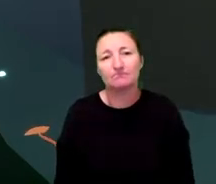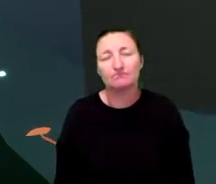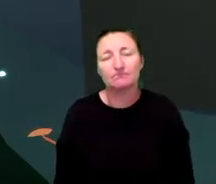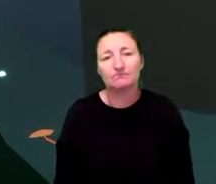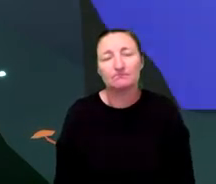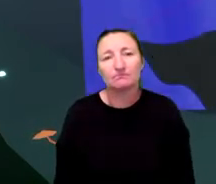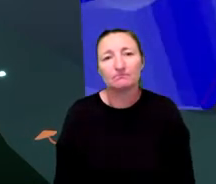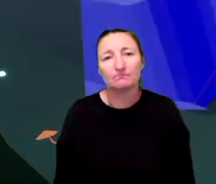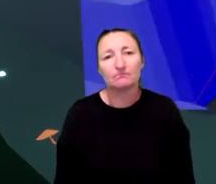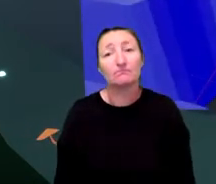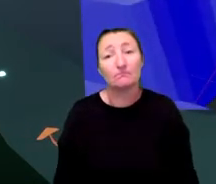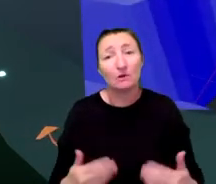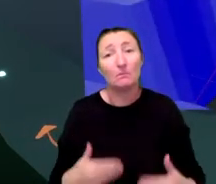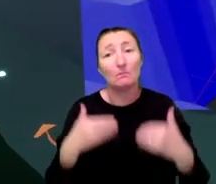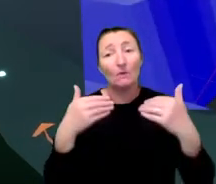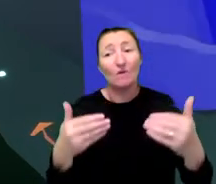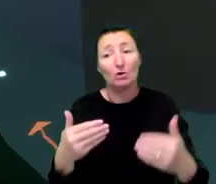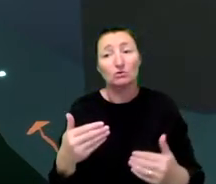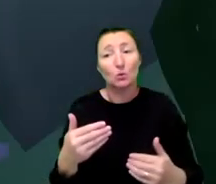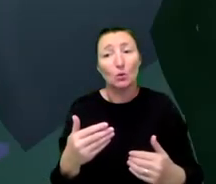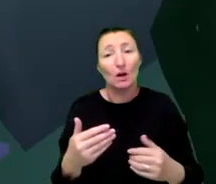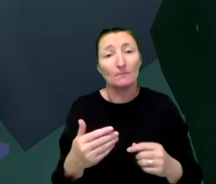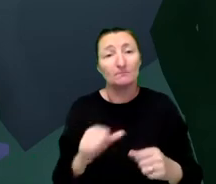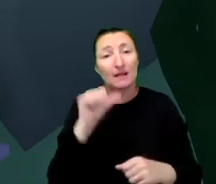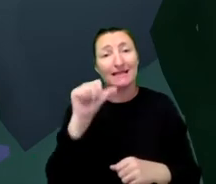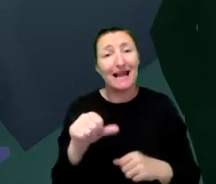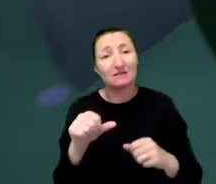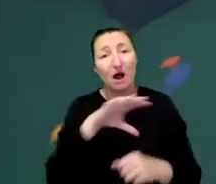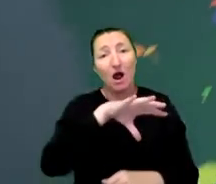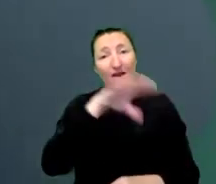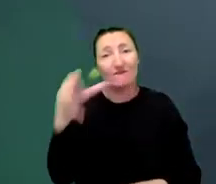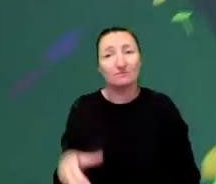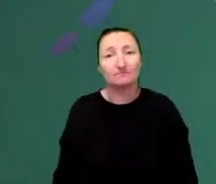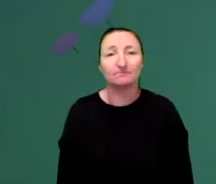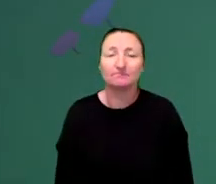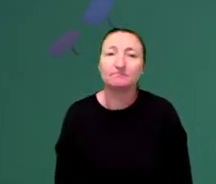Should we move on to the next hive? Let us move on.